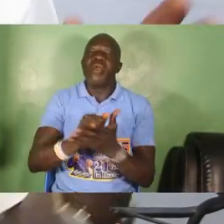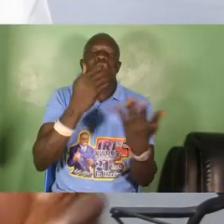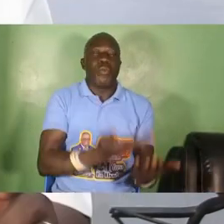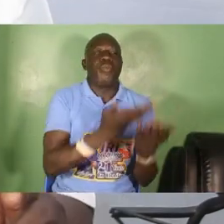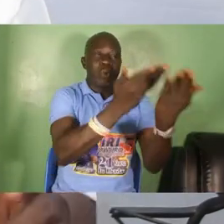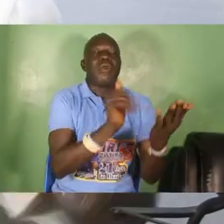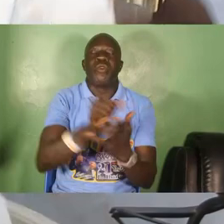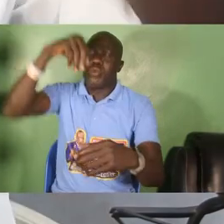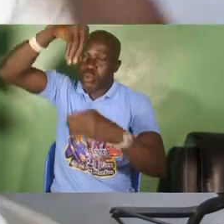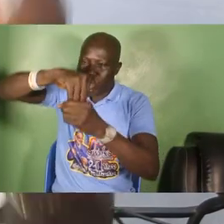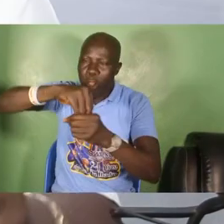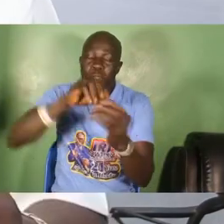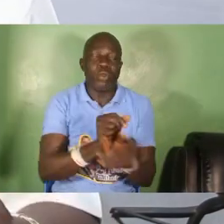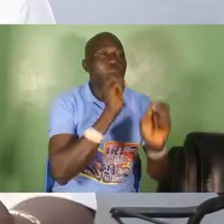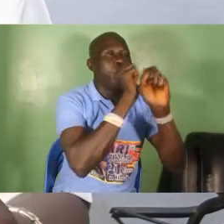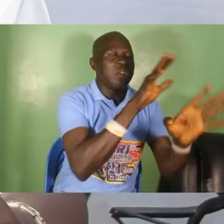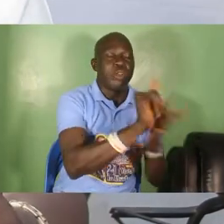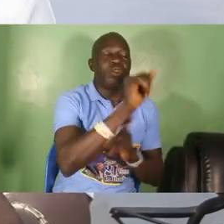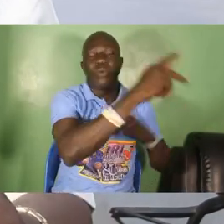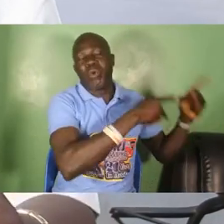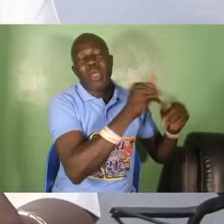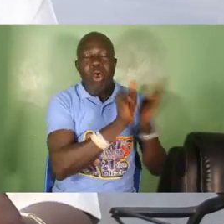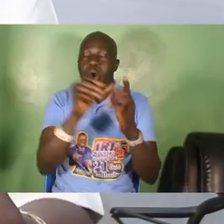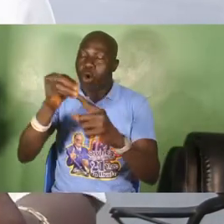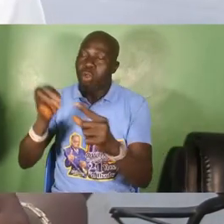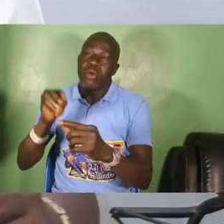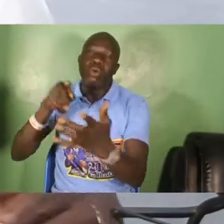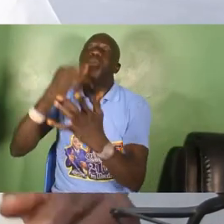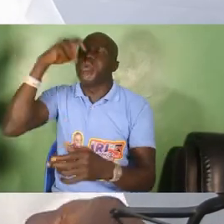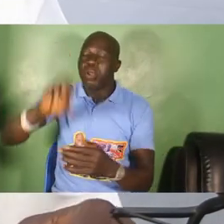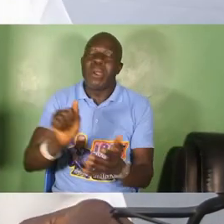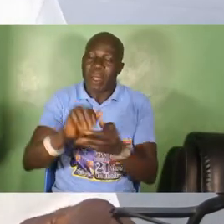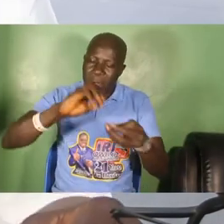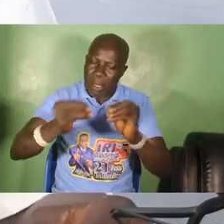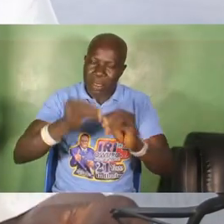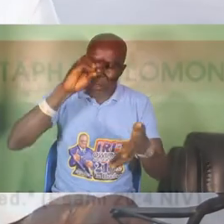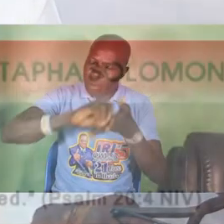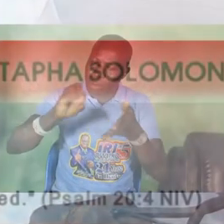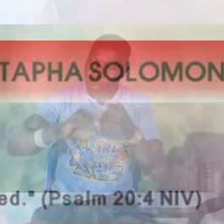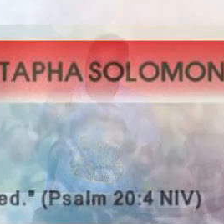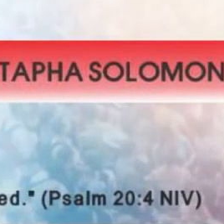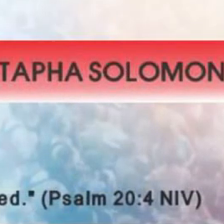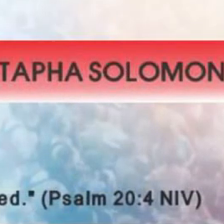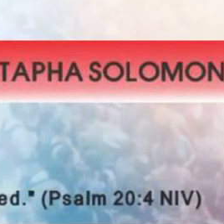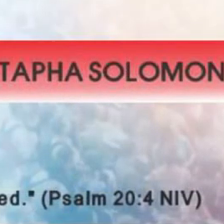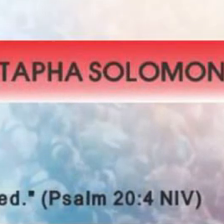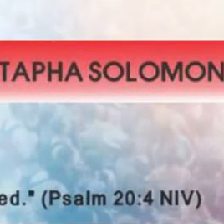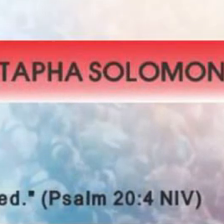sow your seed, you want to bless the prophet, or pay your covenant offering, write the account number